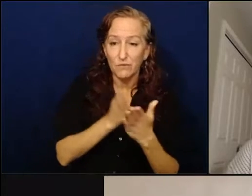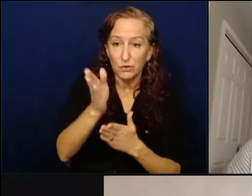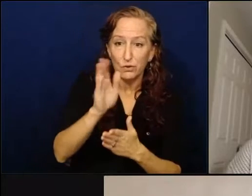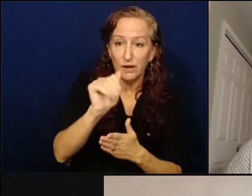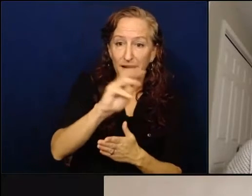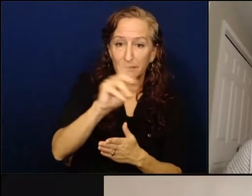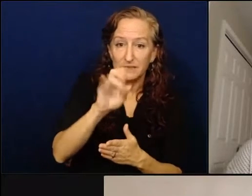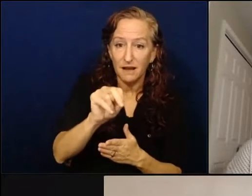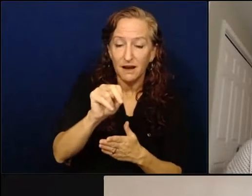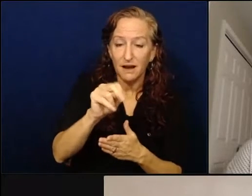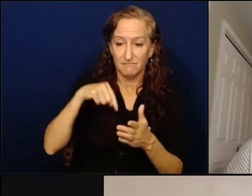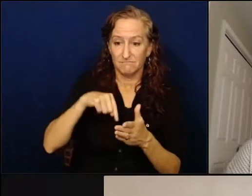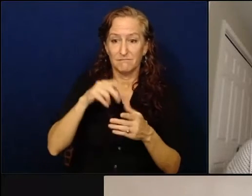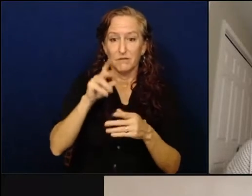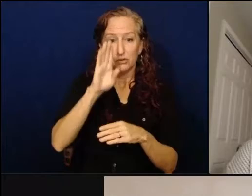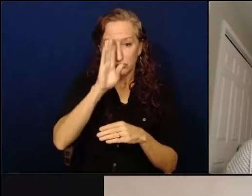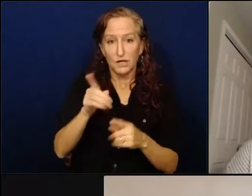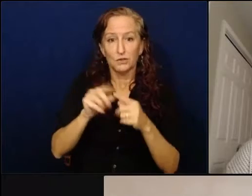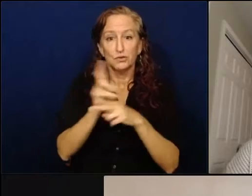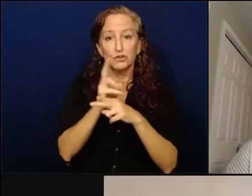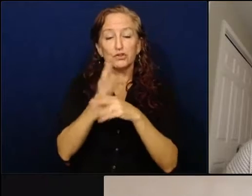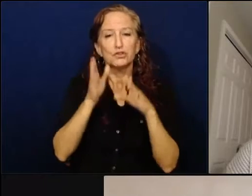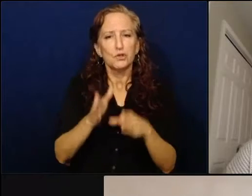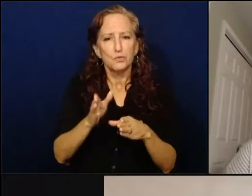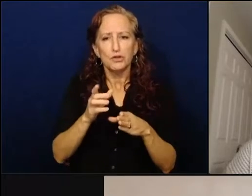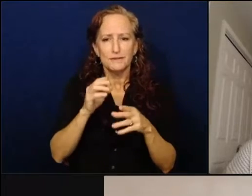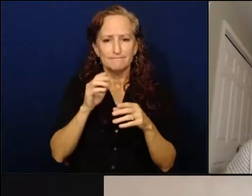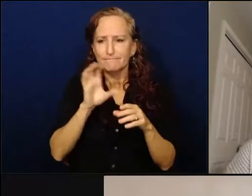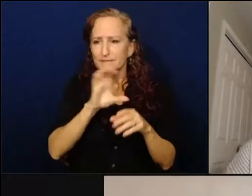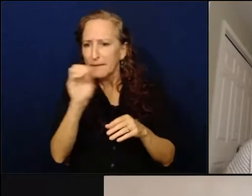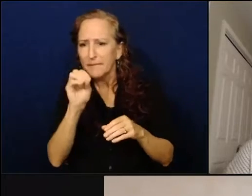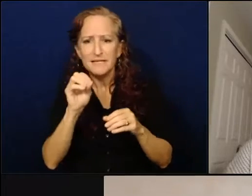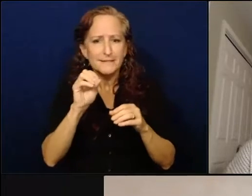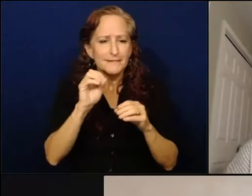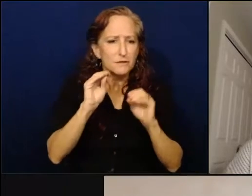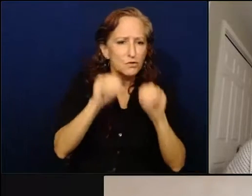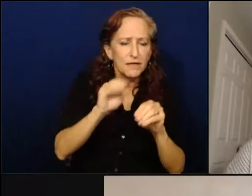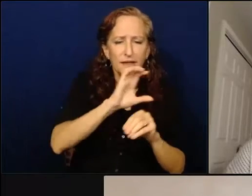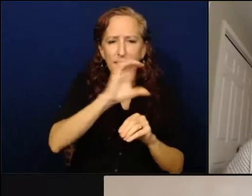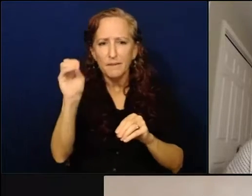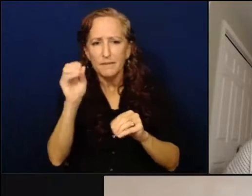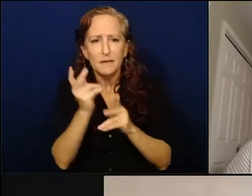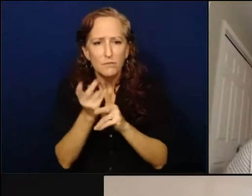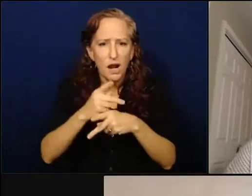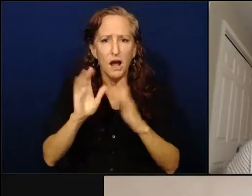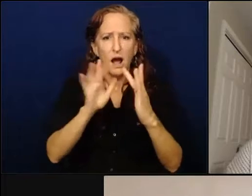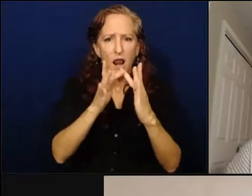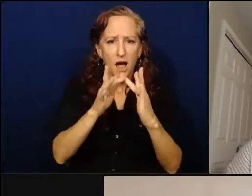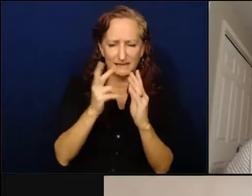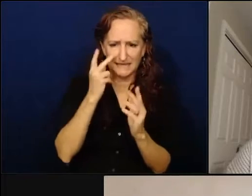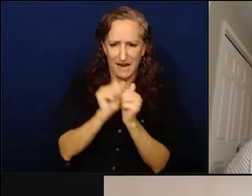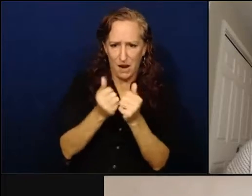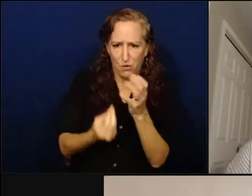their own destiny and are moving online, figuring out how to grow in this environment and have